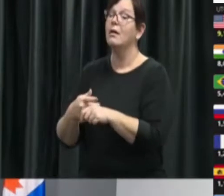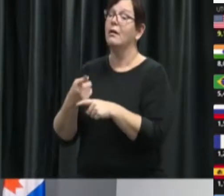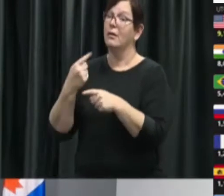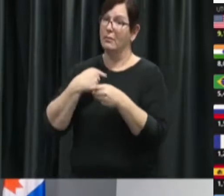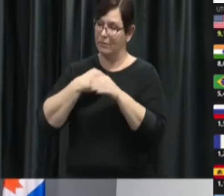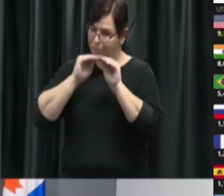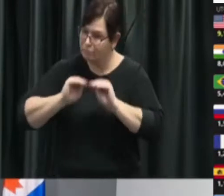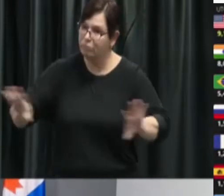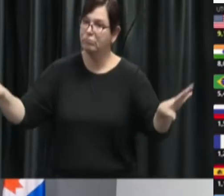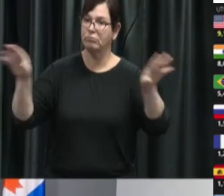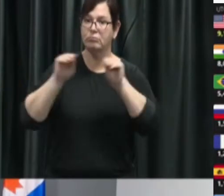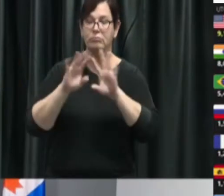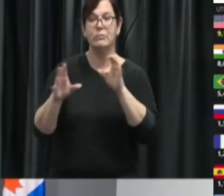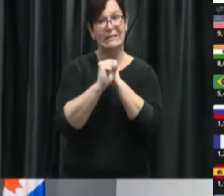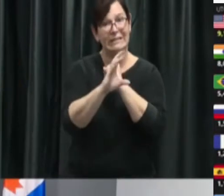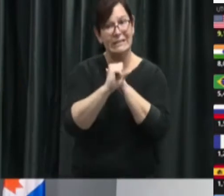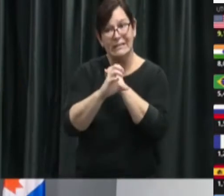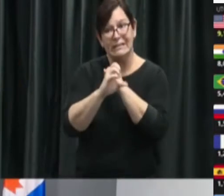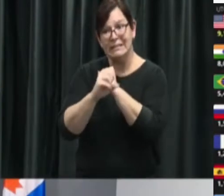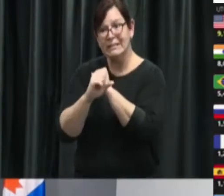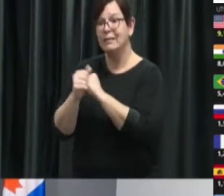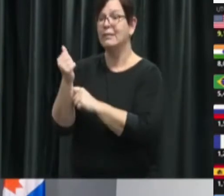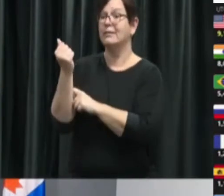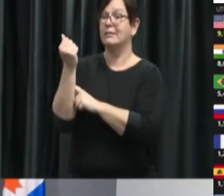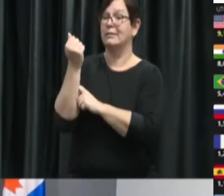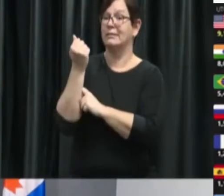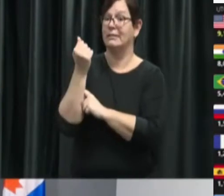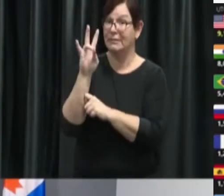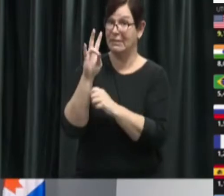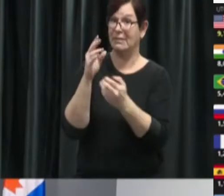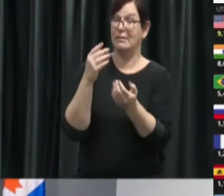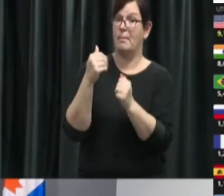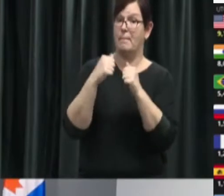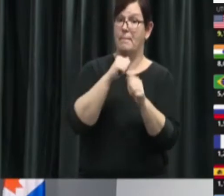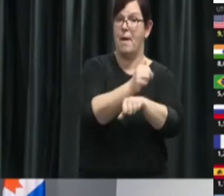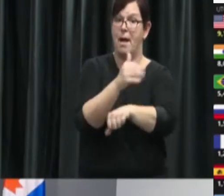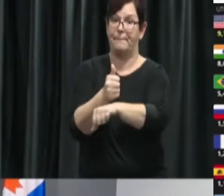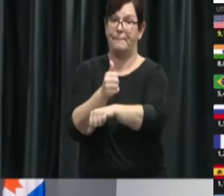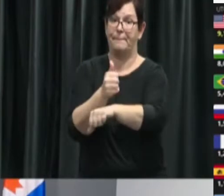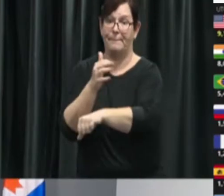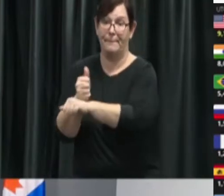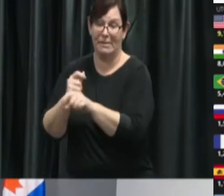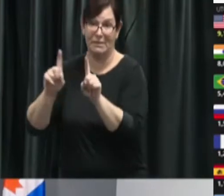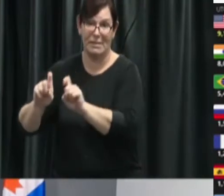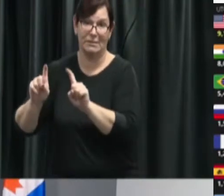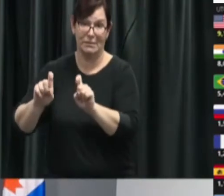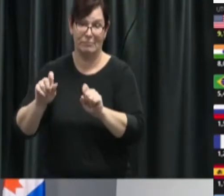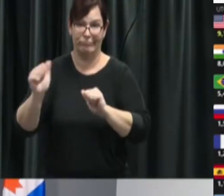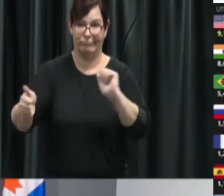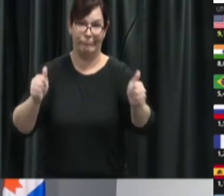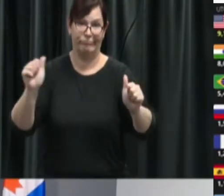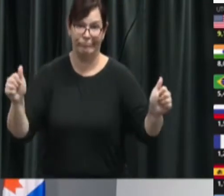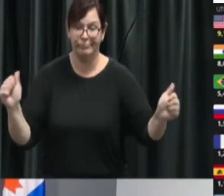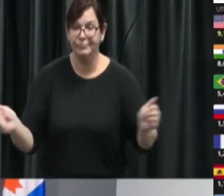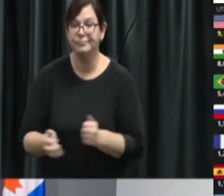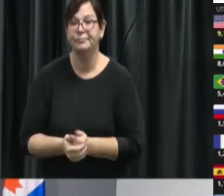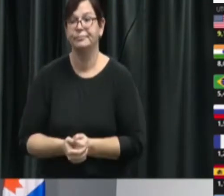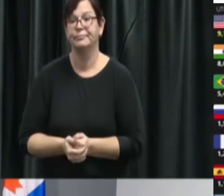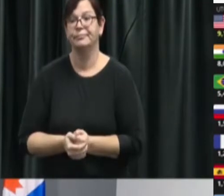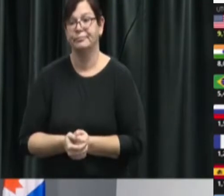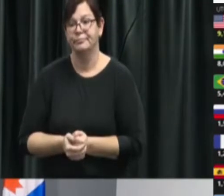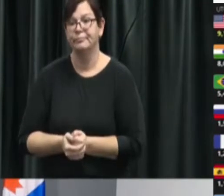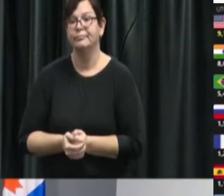promoting 17 pop-up testing availabilities. The team has also distributed test site information